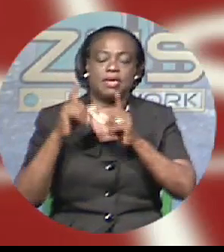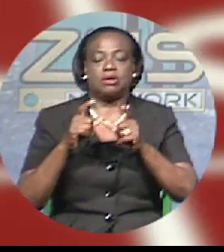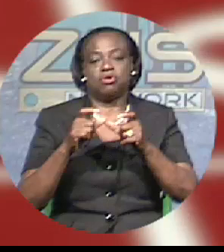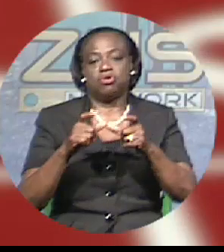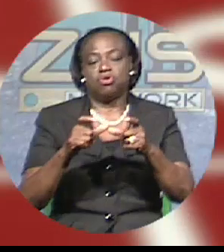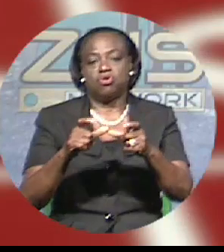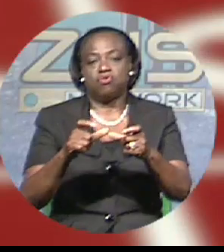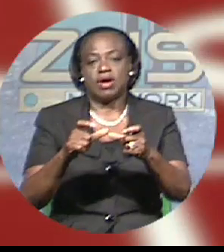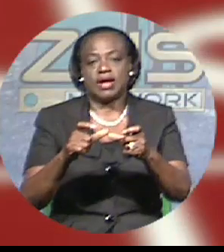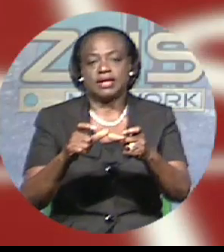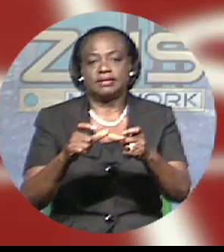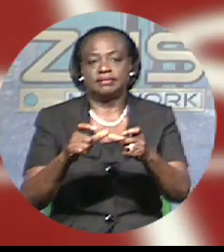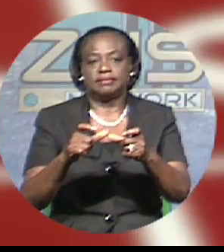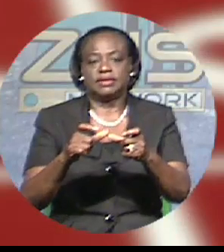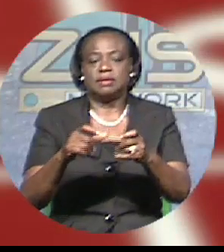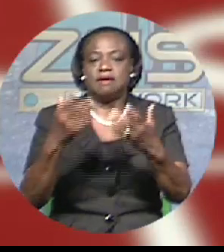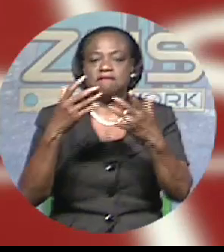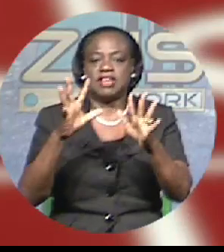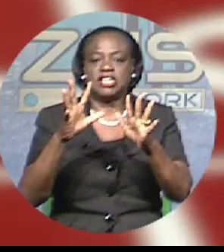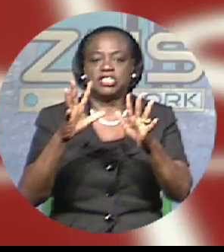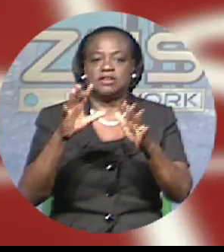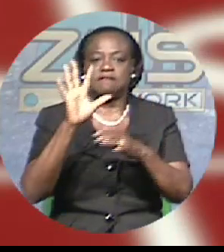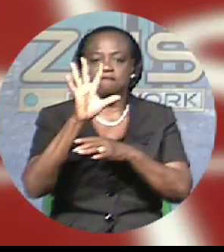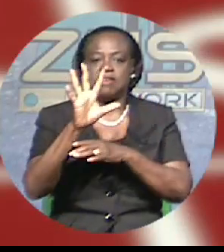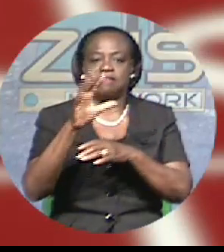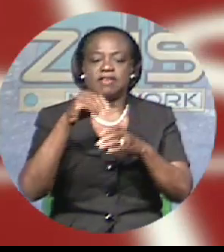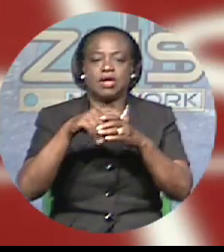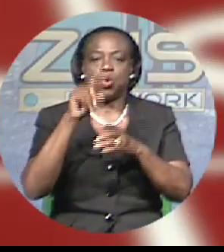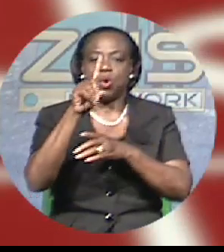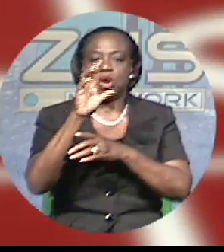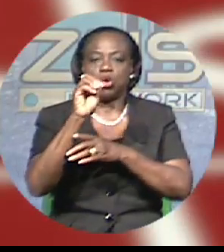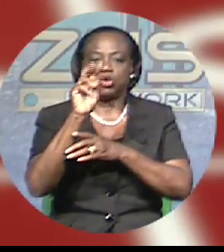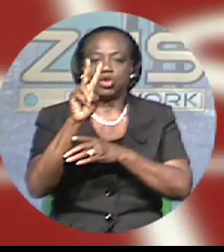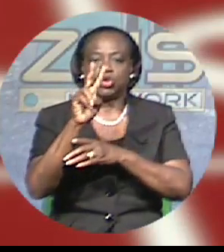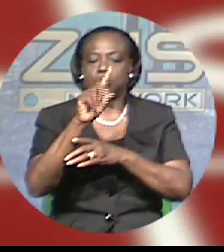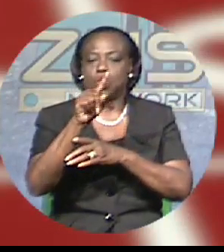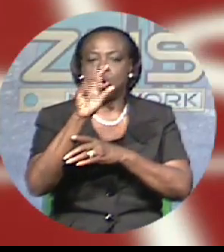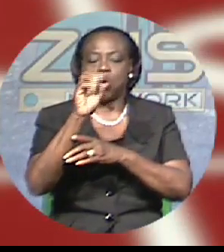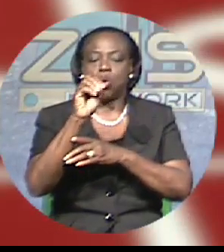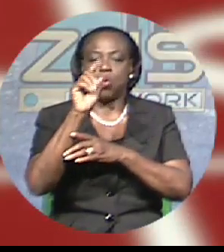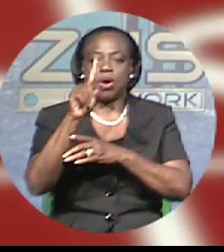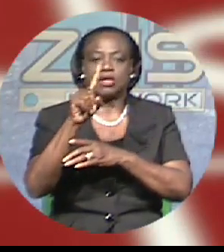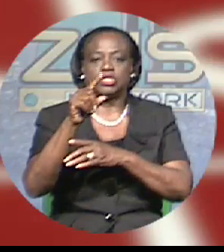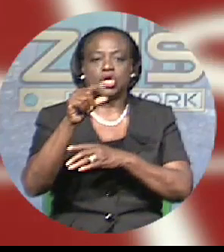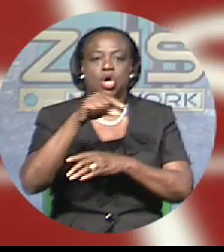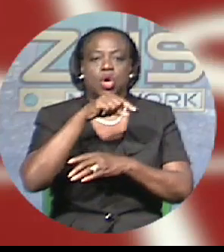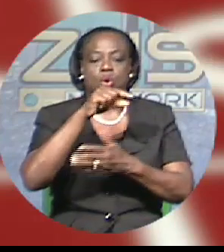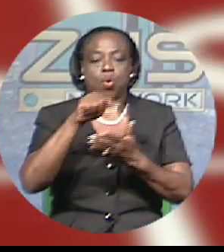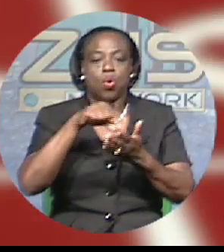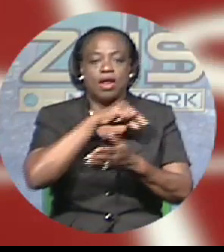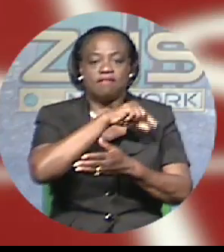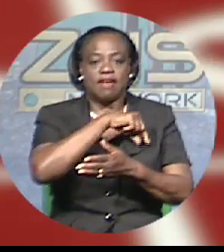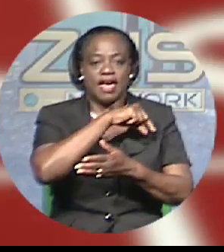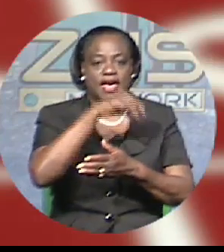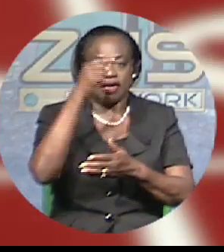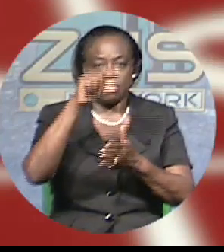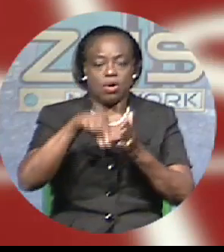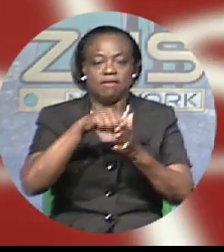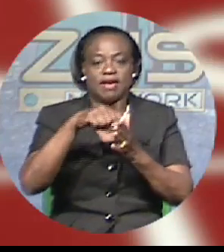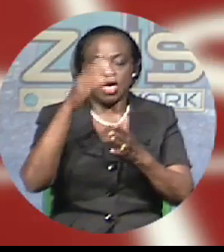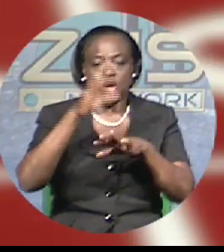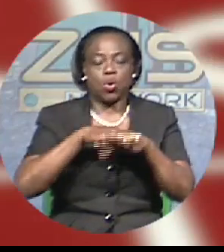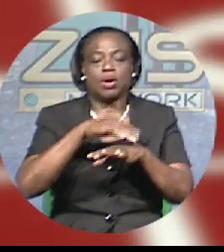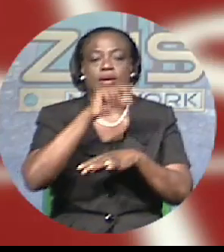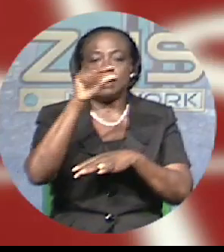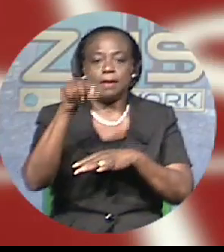women's 400-meter hurdles. She finished her heat 5th in 1:02.01, and that was good enough to qualify for the B final on Monday, where she will run